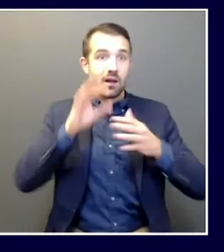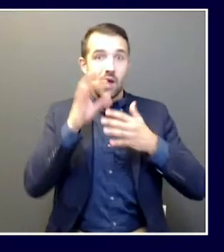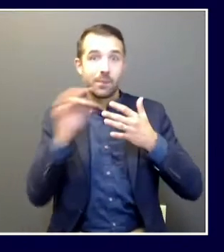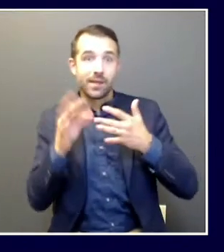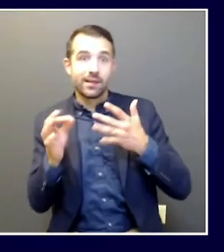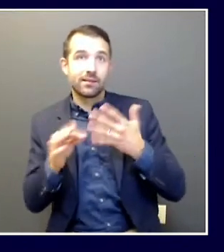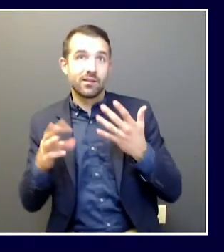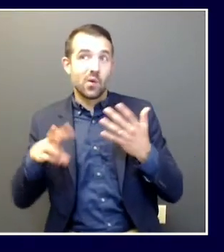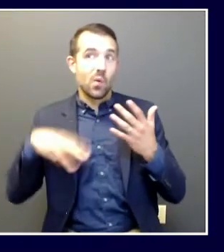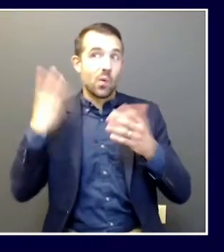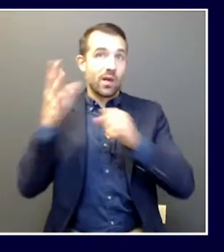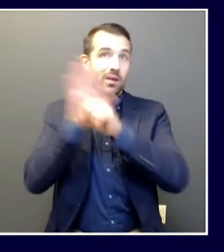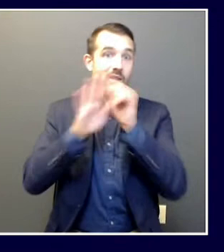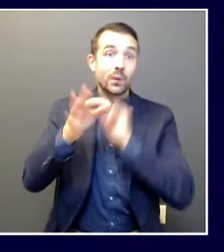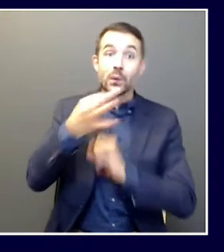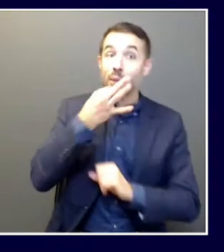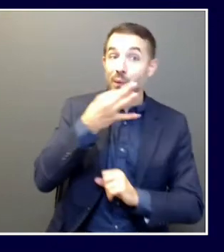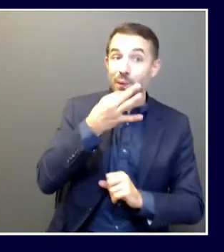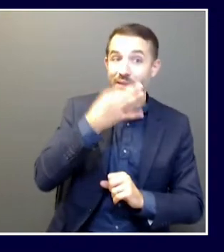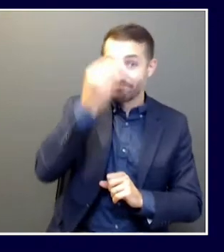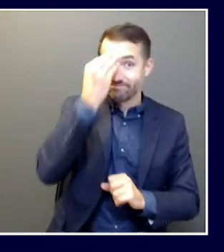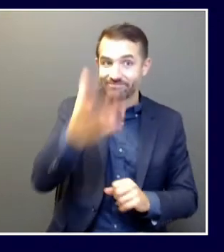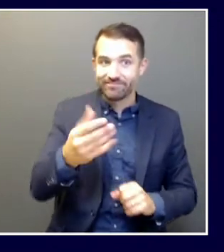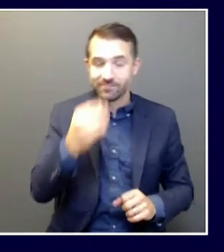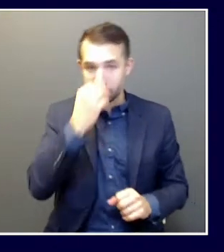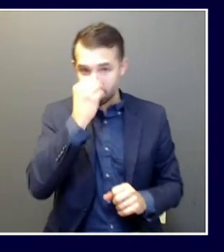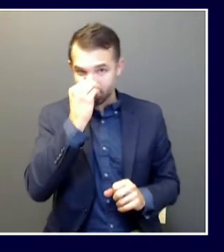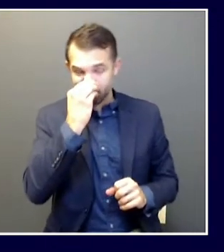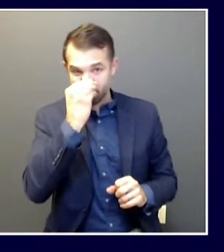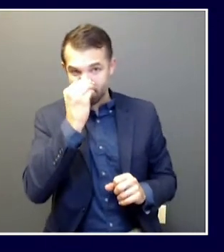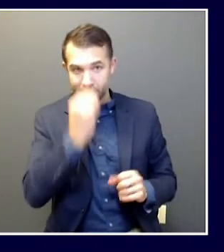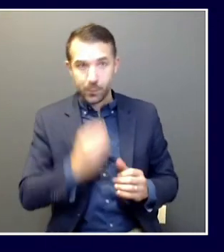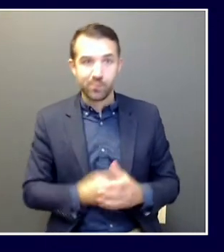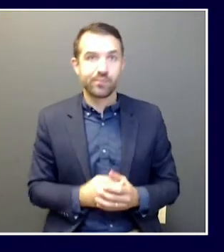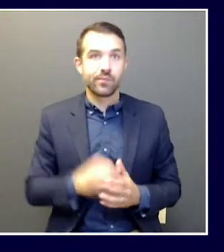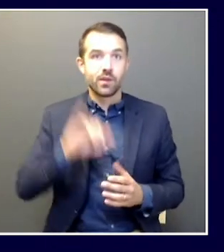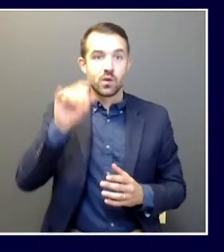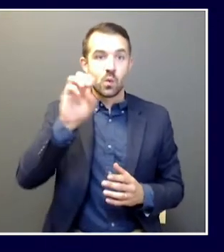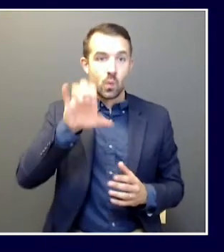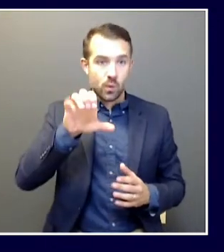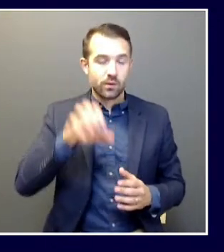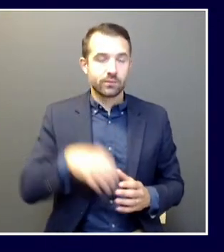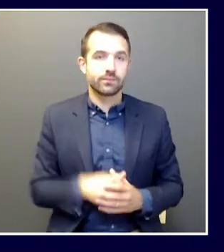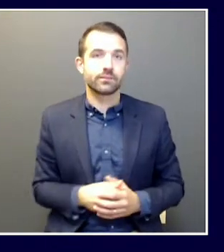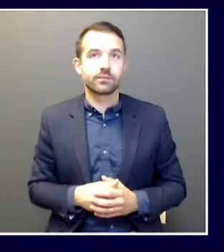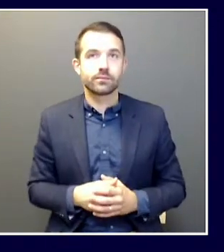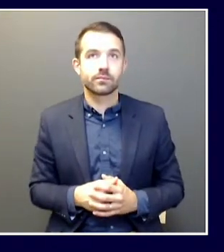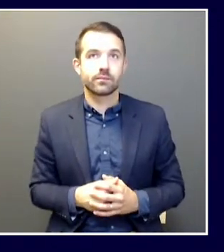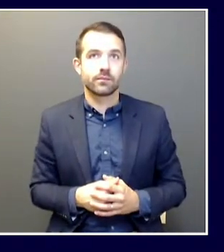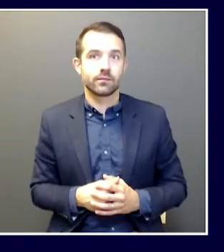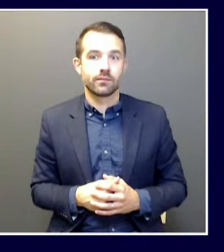you. Thank you. Thanks, Sarah. Joe Waller, over to you.